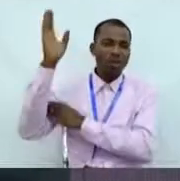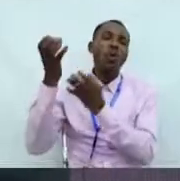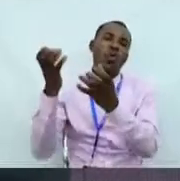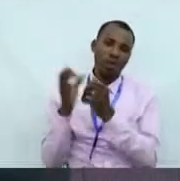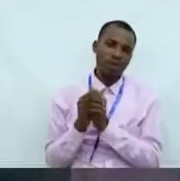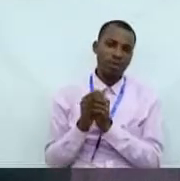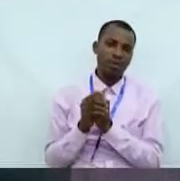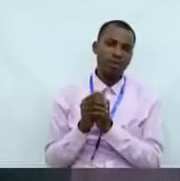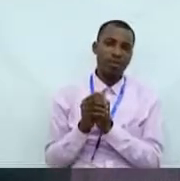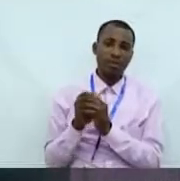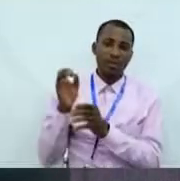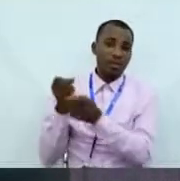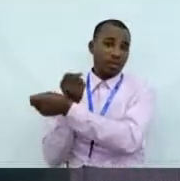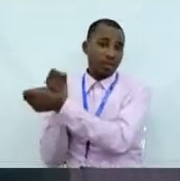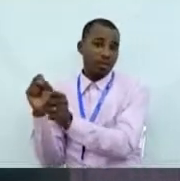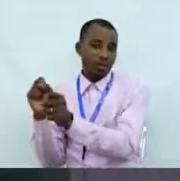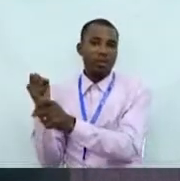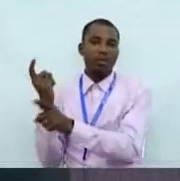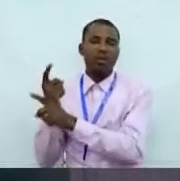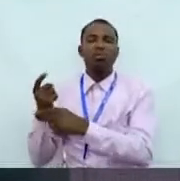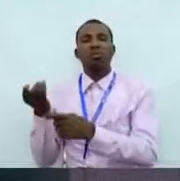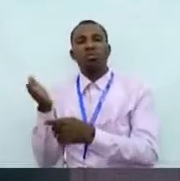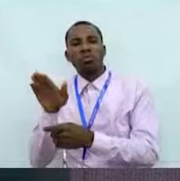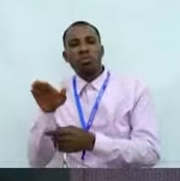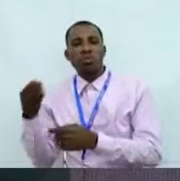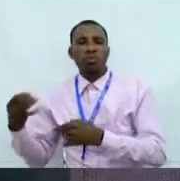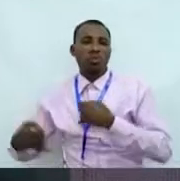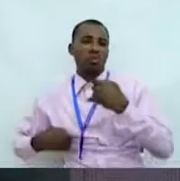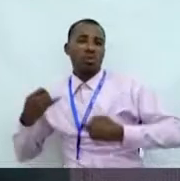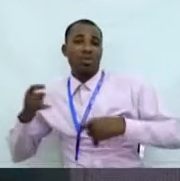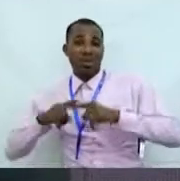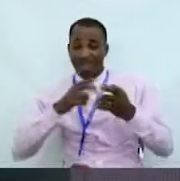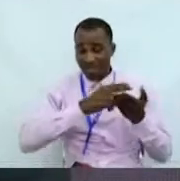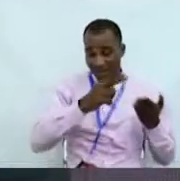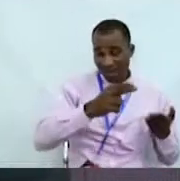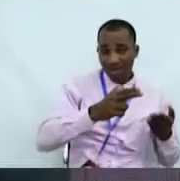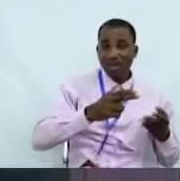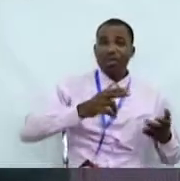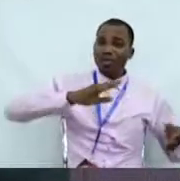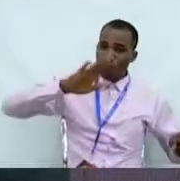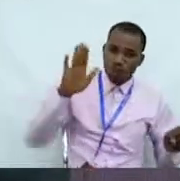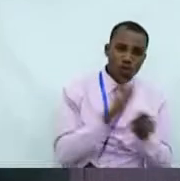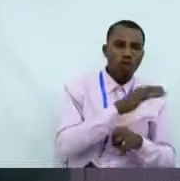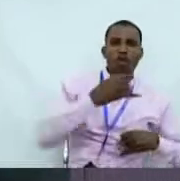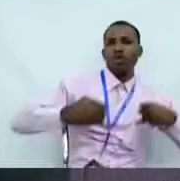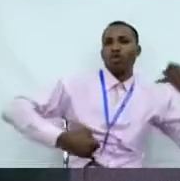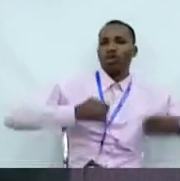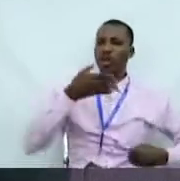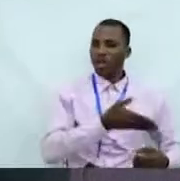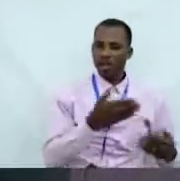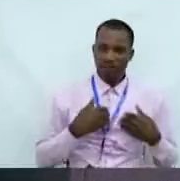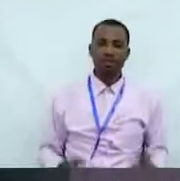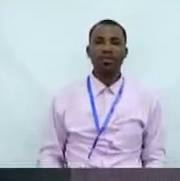is joy. Intermittent joy. But in sanctification, there is fullness of joy, abiding